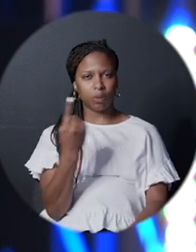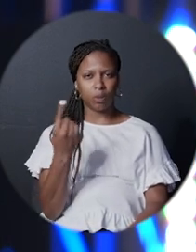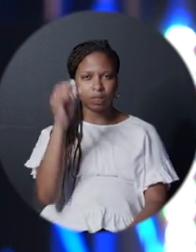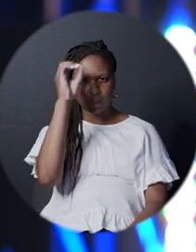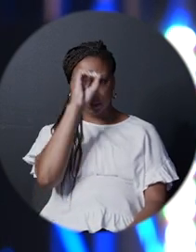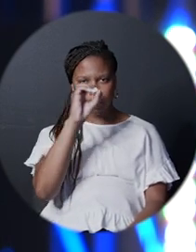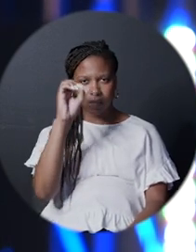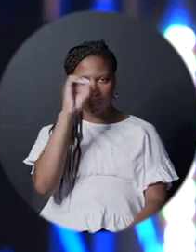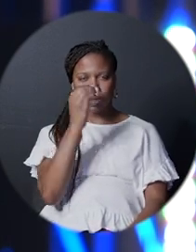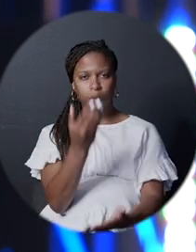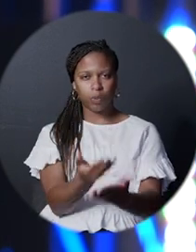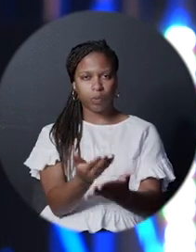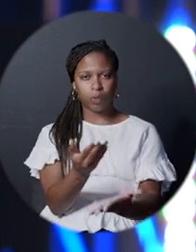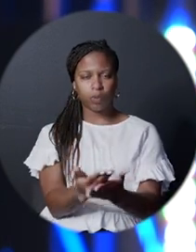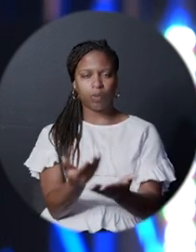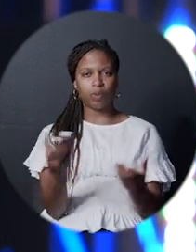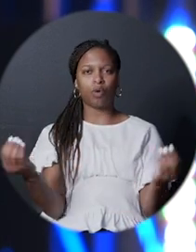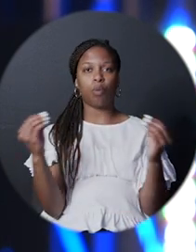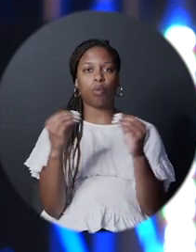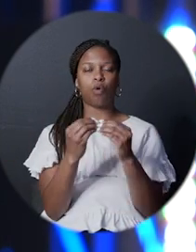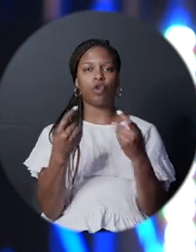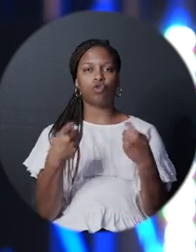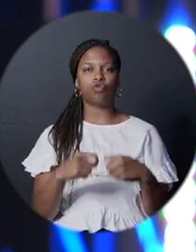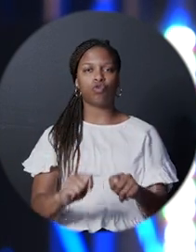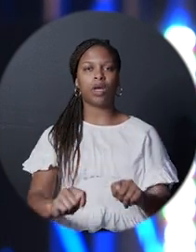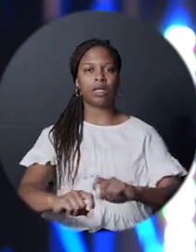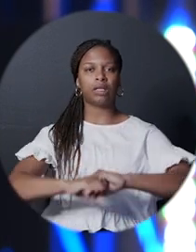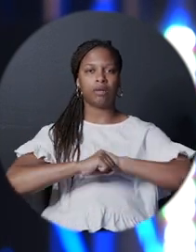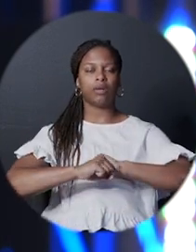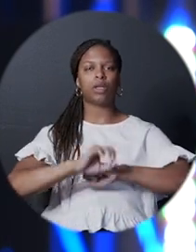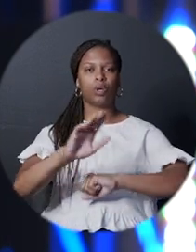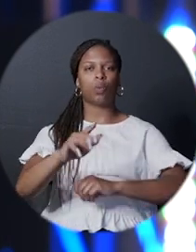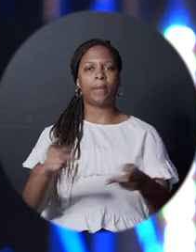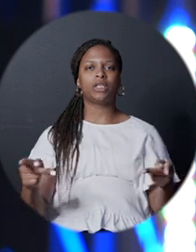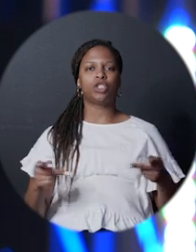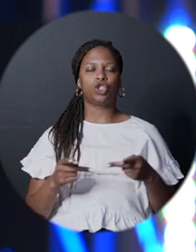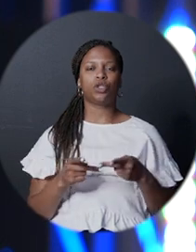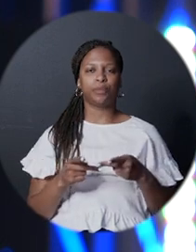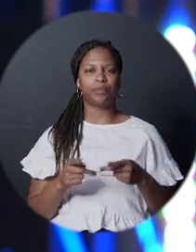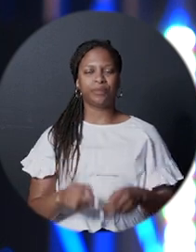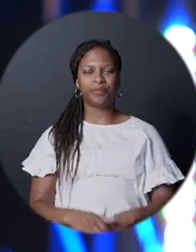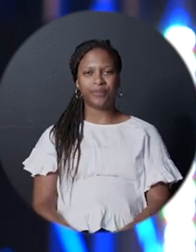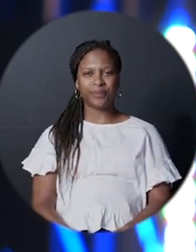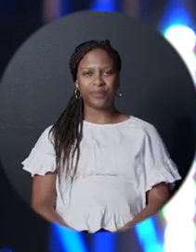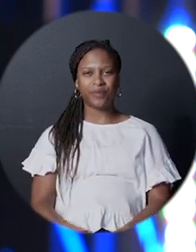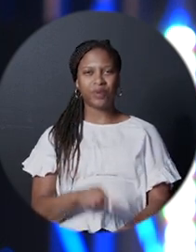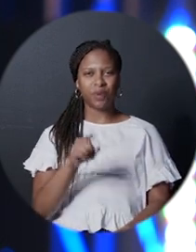Validating somebody's opinion does more than trying to defend your position.